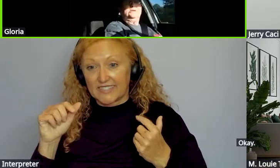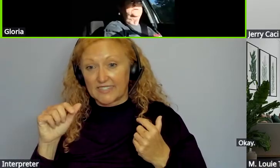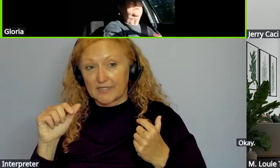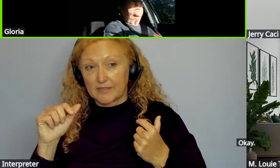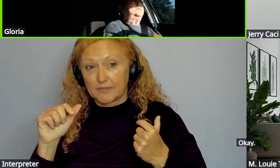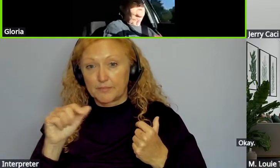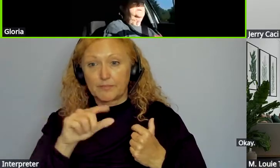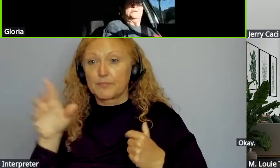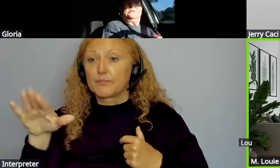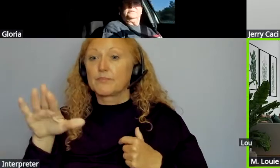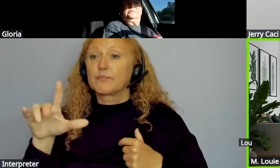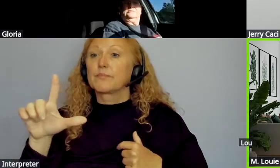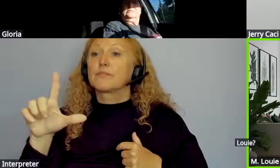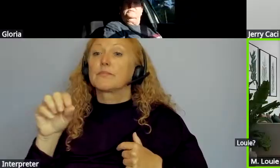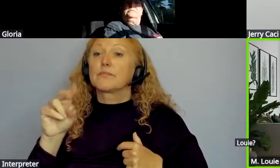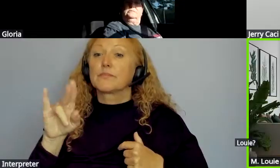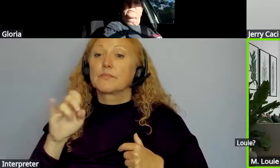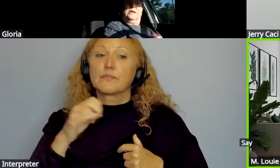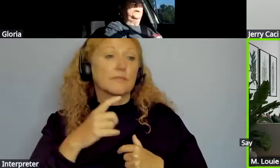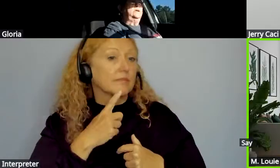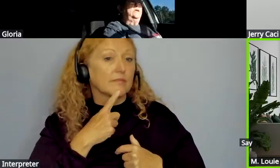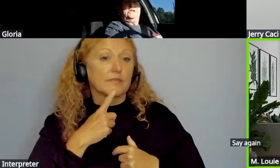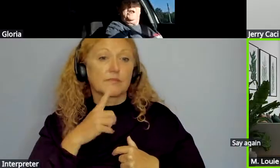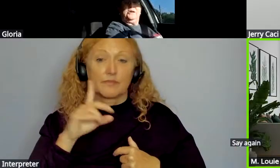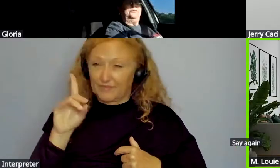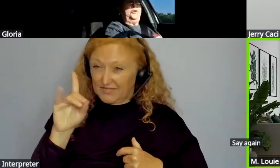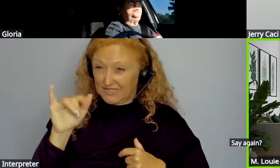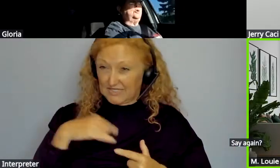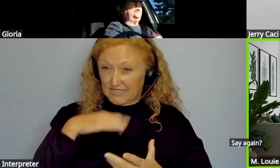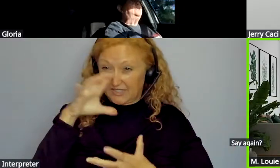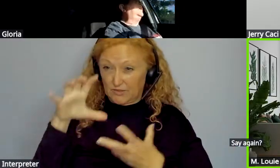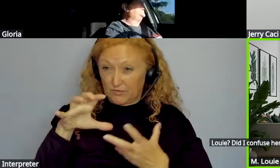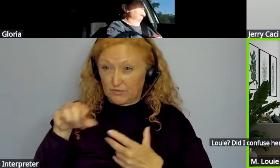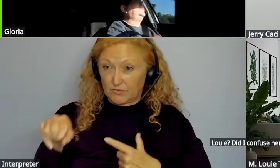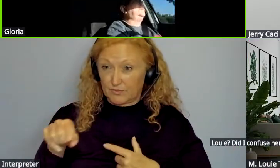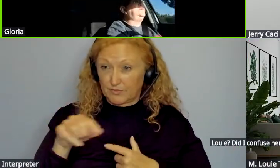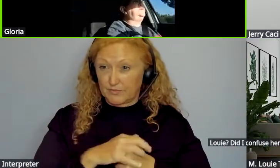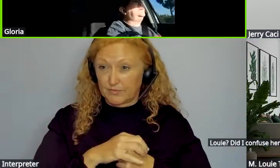Louis. Say again. Did I confuse her?